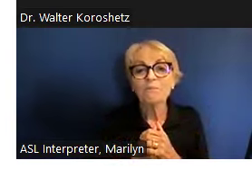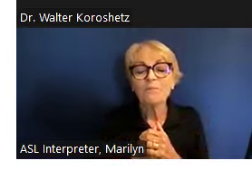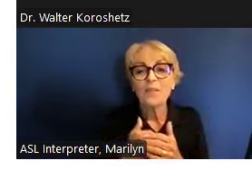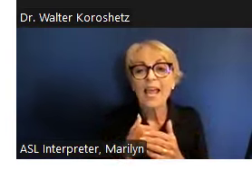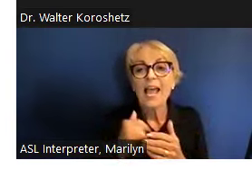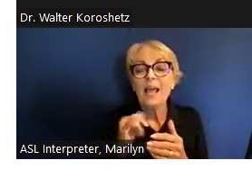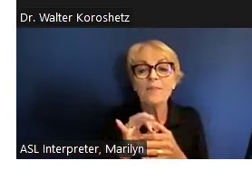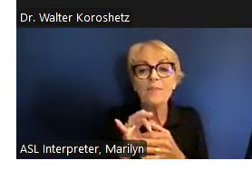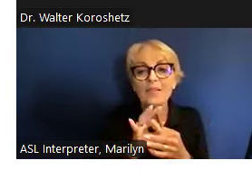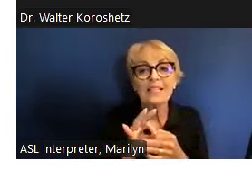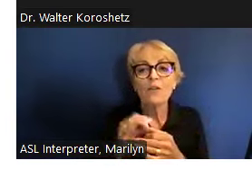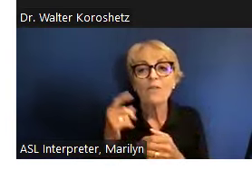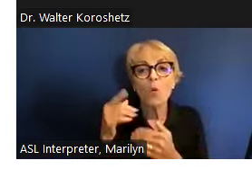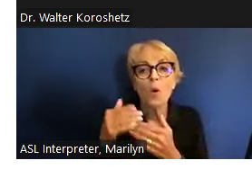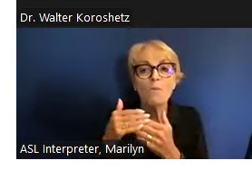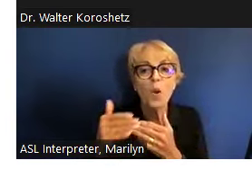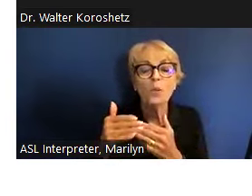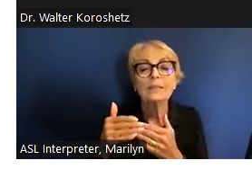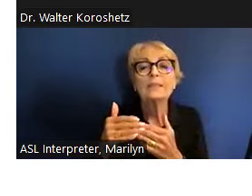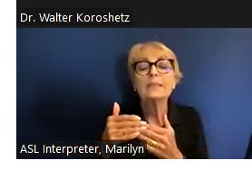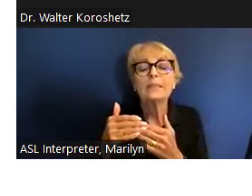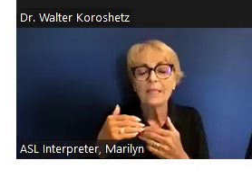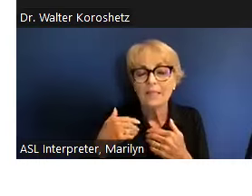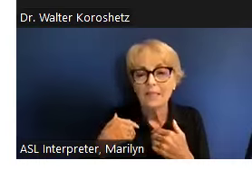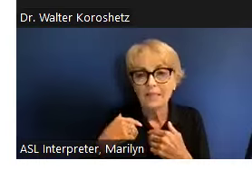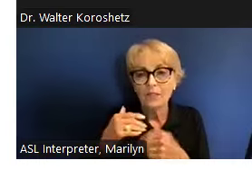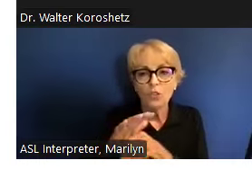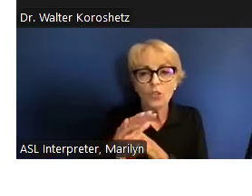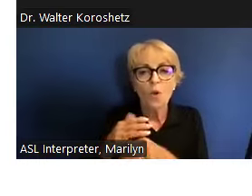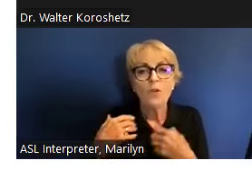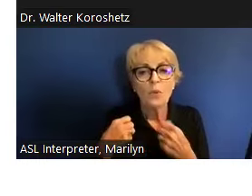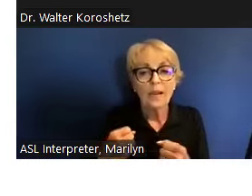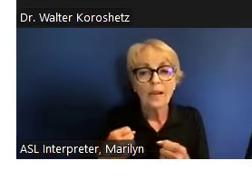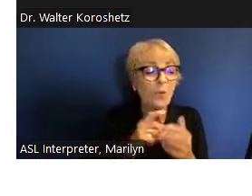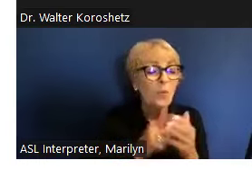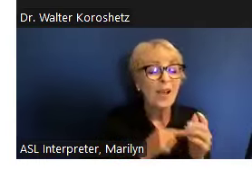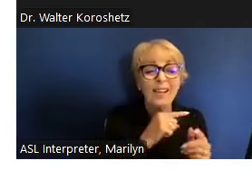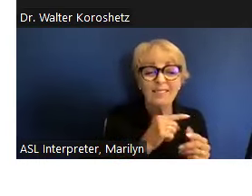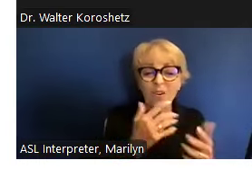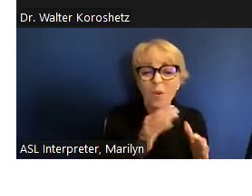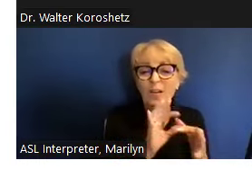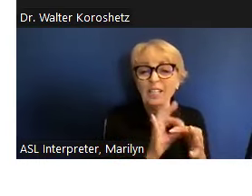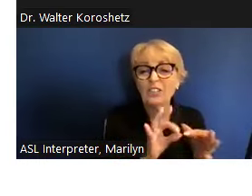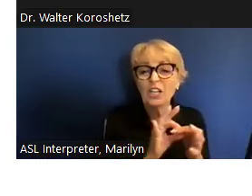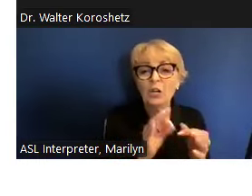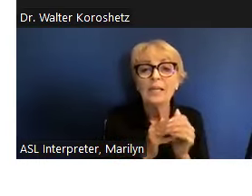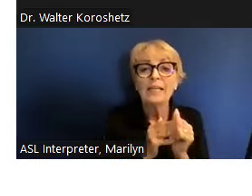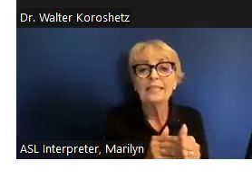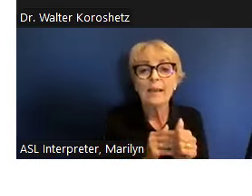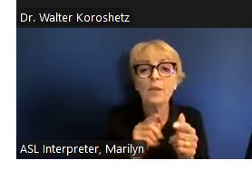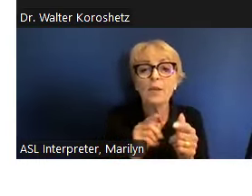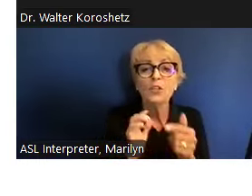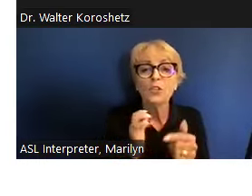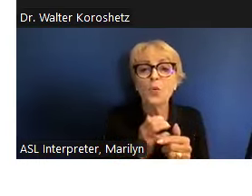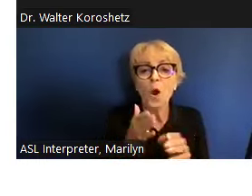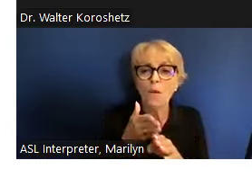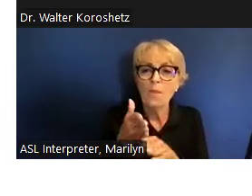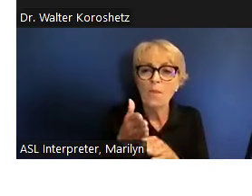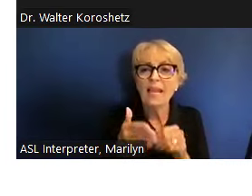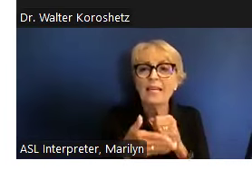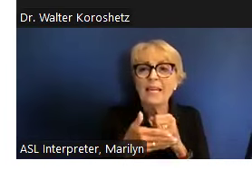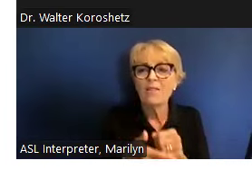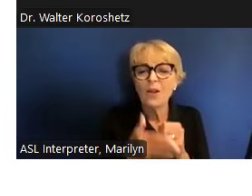our post-COVID recovery group. And so, a lot of what Dr. Sequelae shared is kind of leading up to our main intervention. And so I'm going to